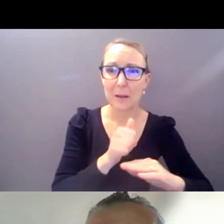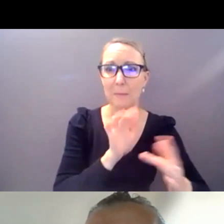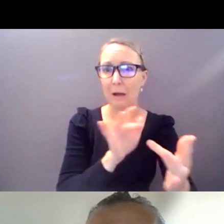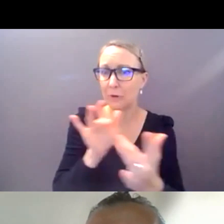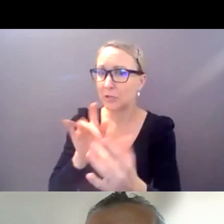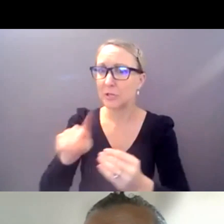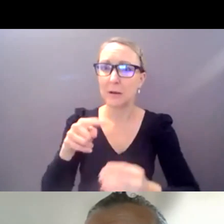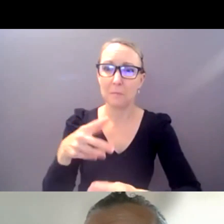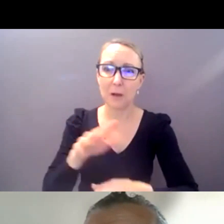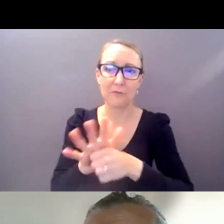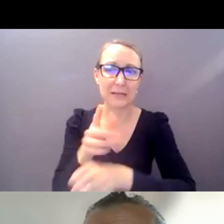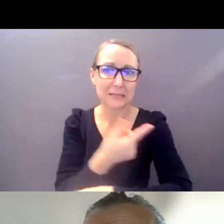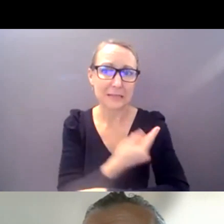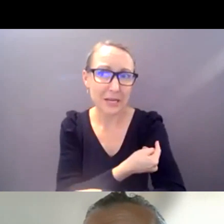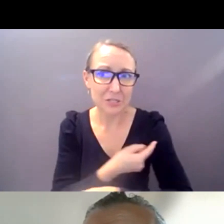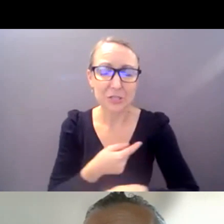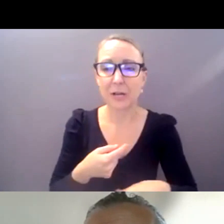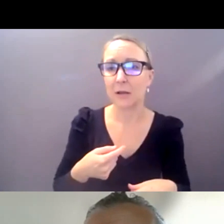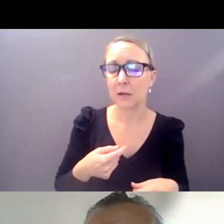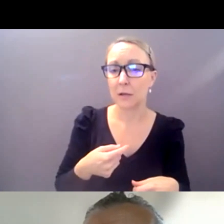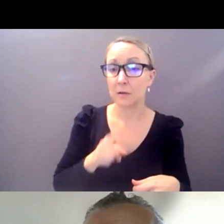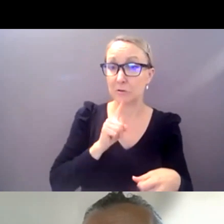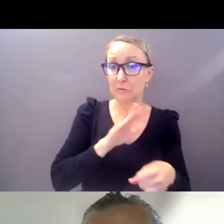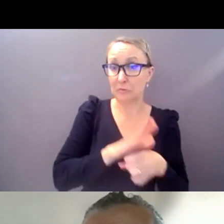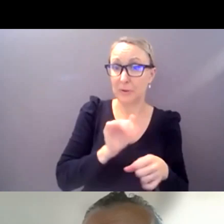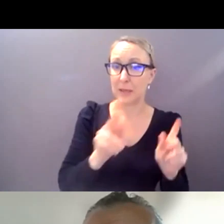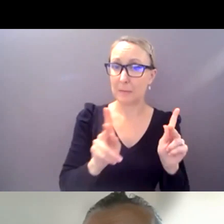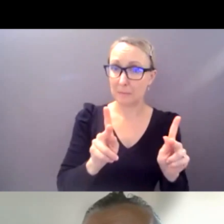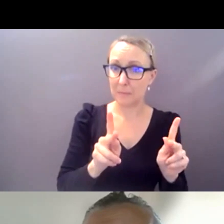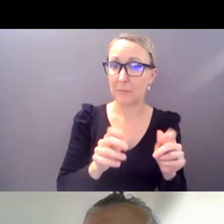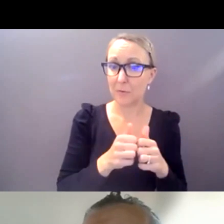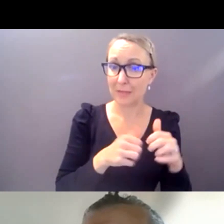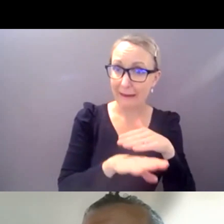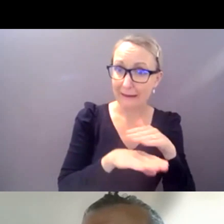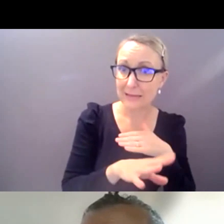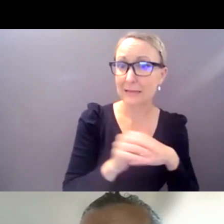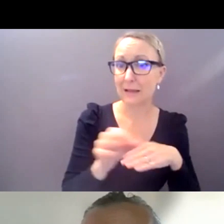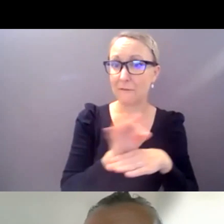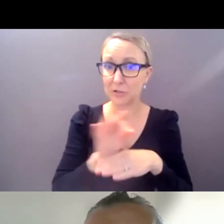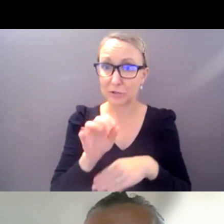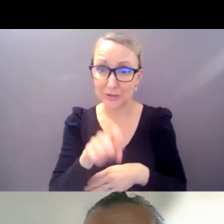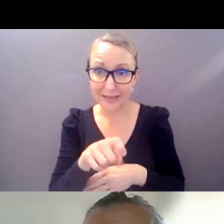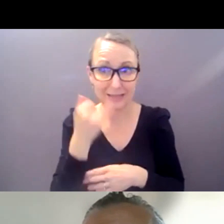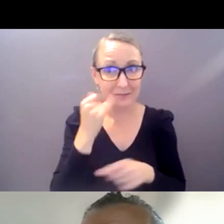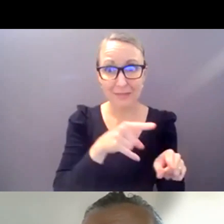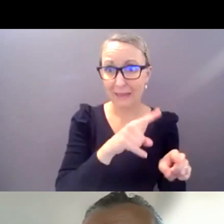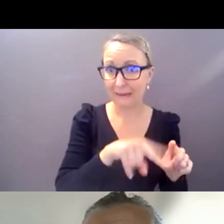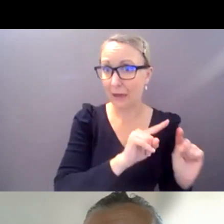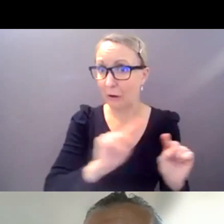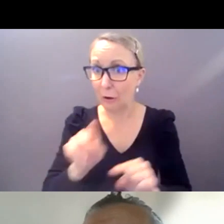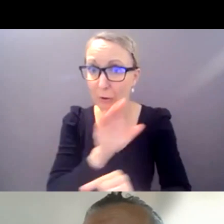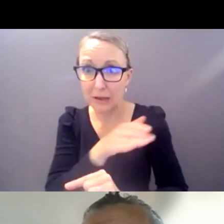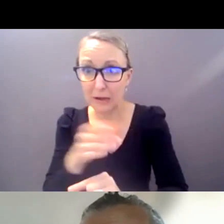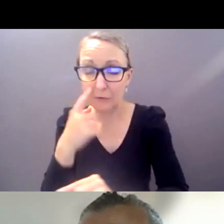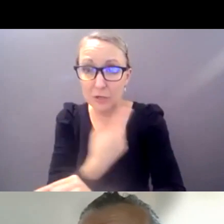vaccination, ensuring that our individuals with access and functional needs who can't get to a clinic for a